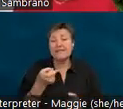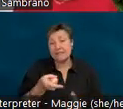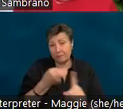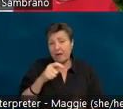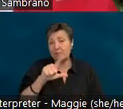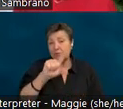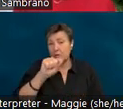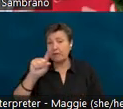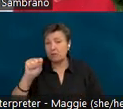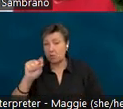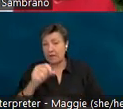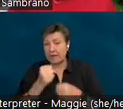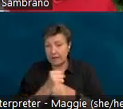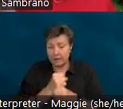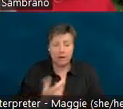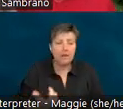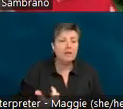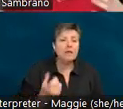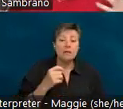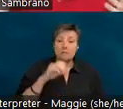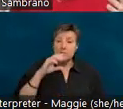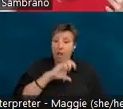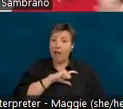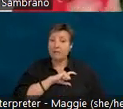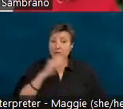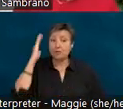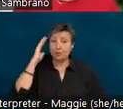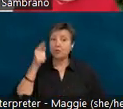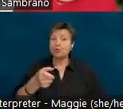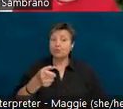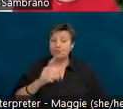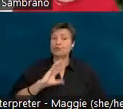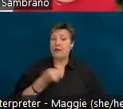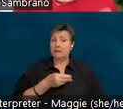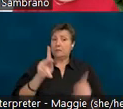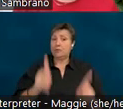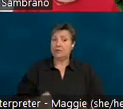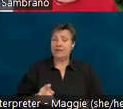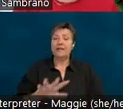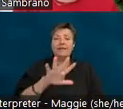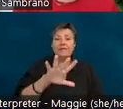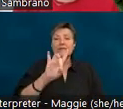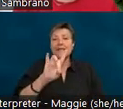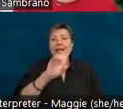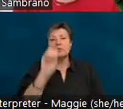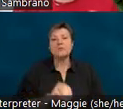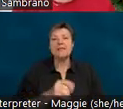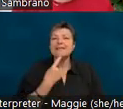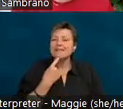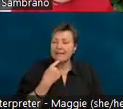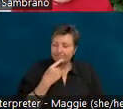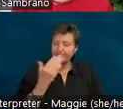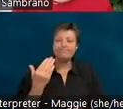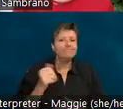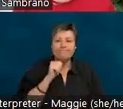NSA officers were aware that they were transgender. 58% reported facing some form of mistreatment from law enforcement, and